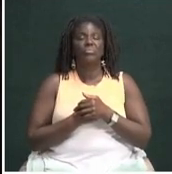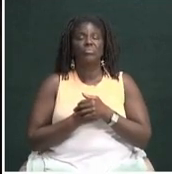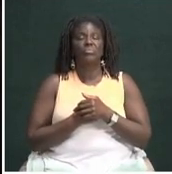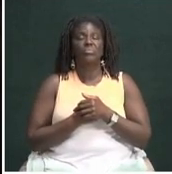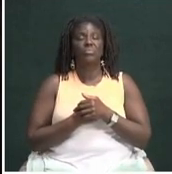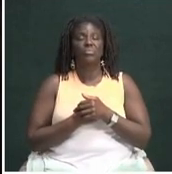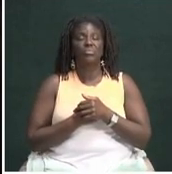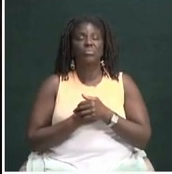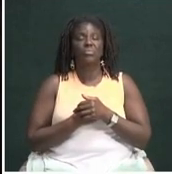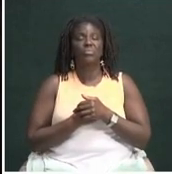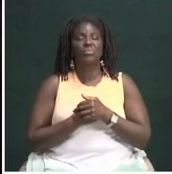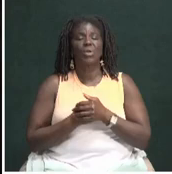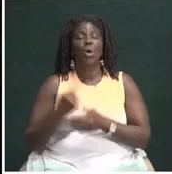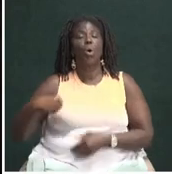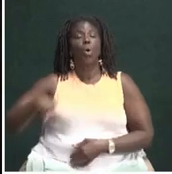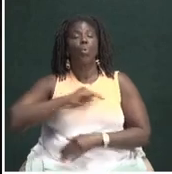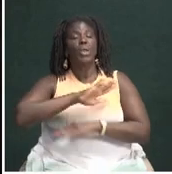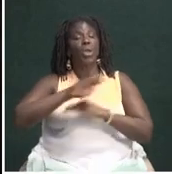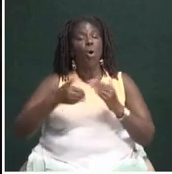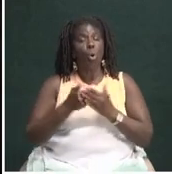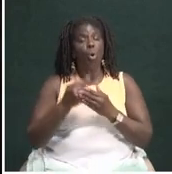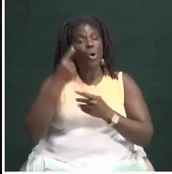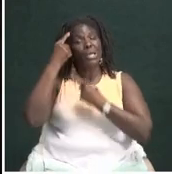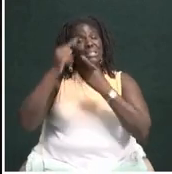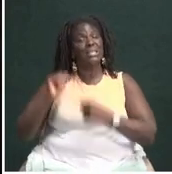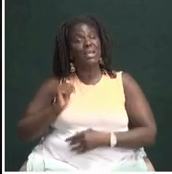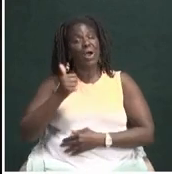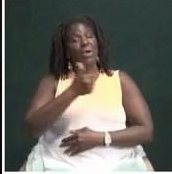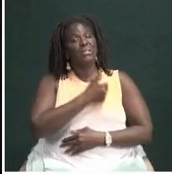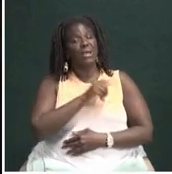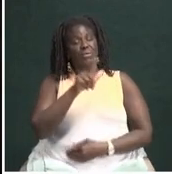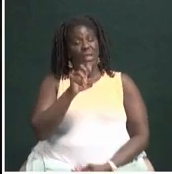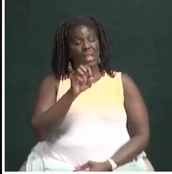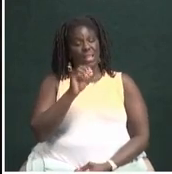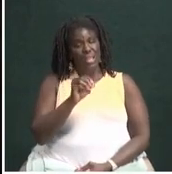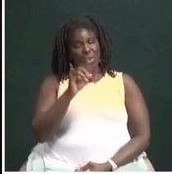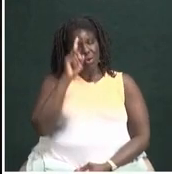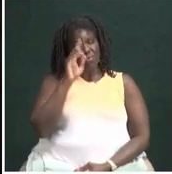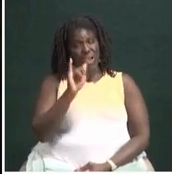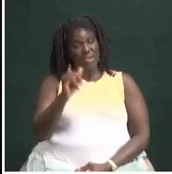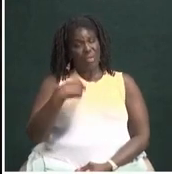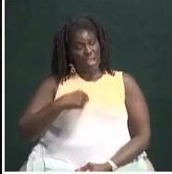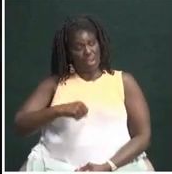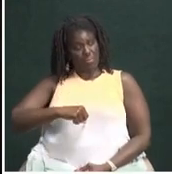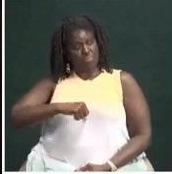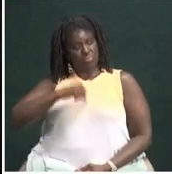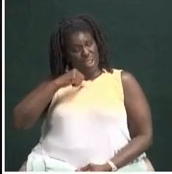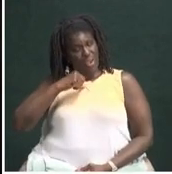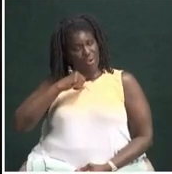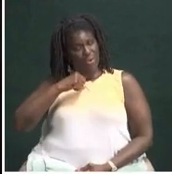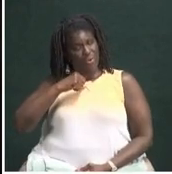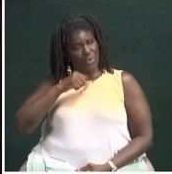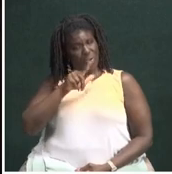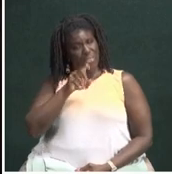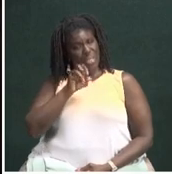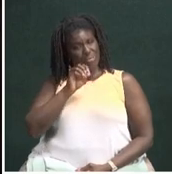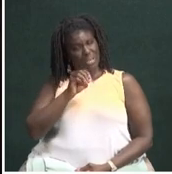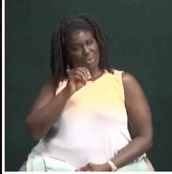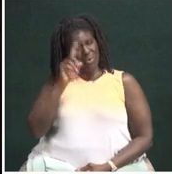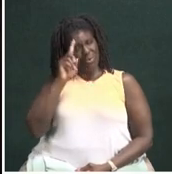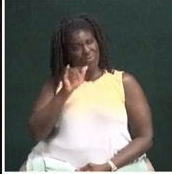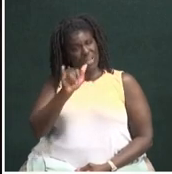one last time, we all can consider ourselves Leos for life, and I am proud to be amongst you as a Leo for